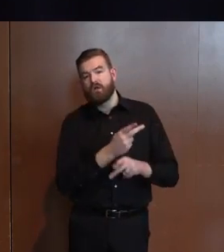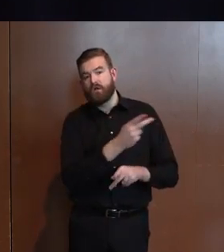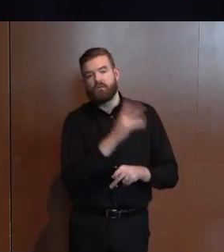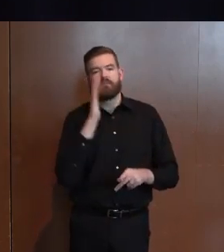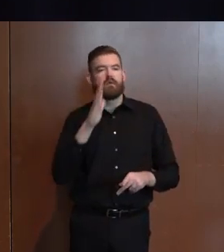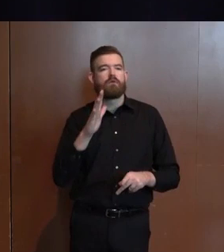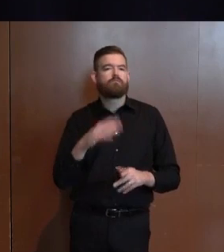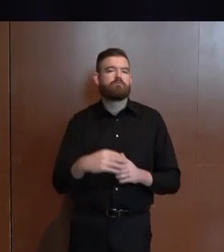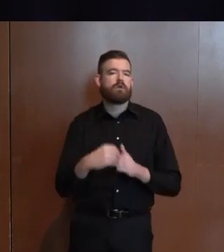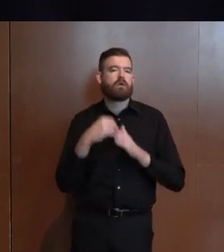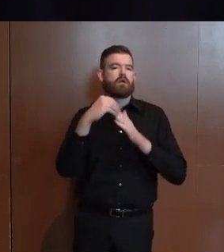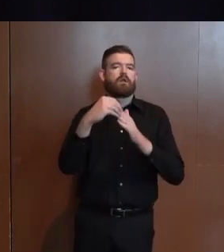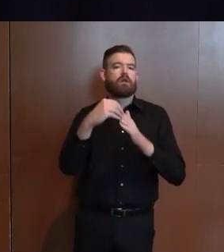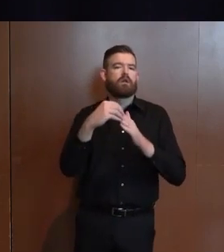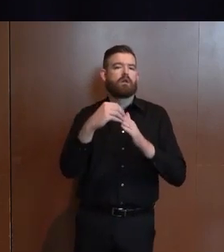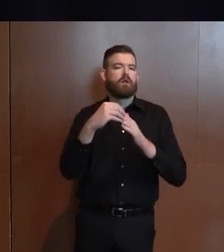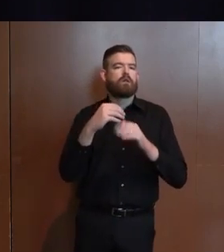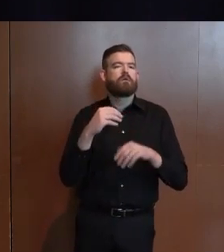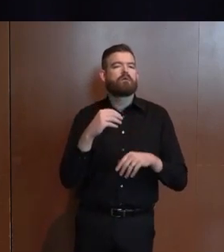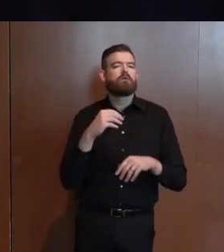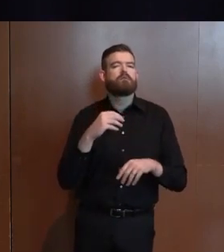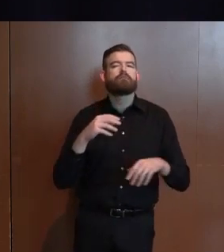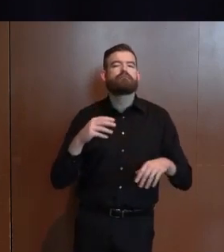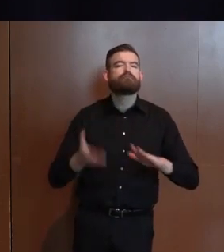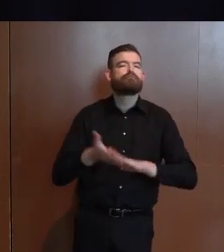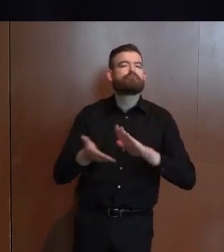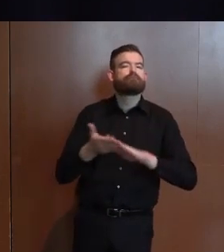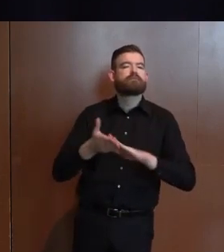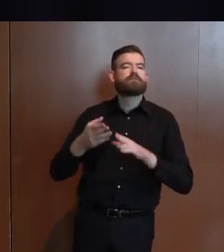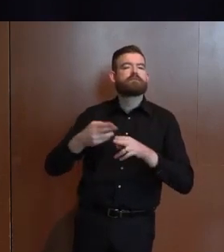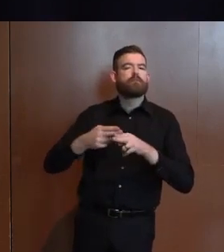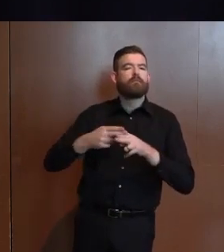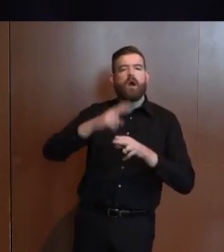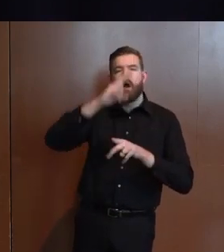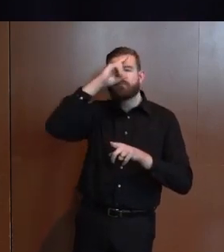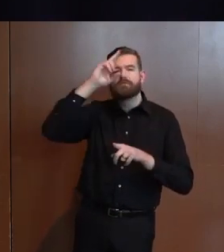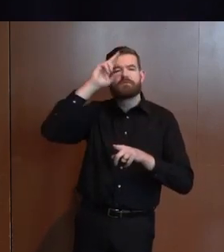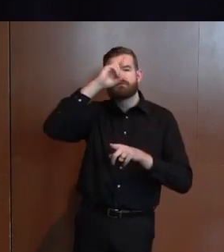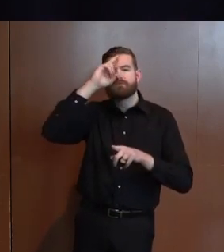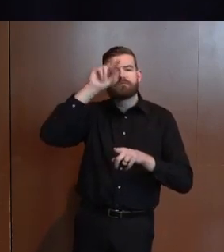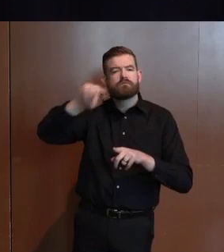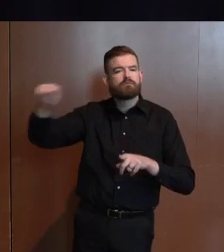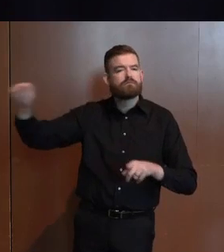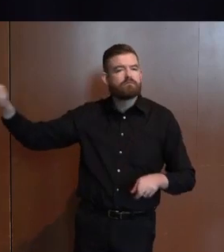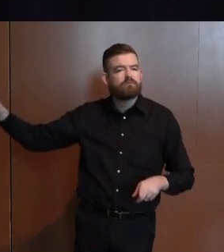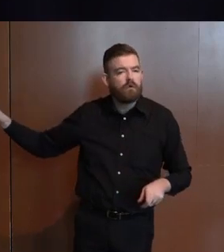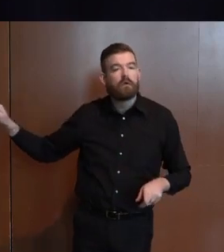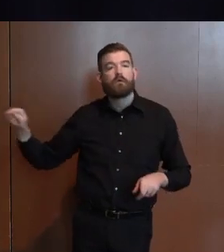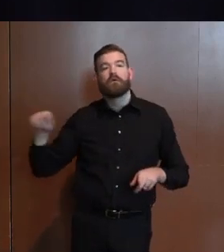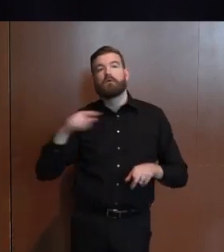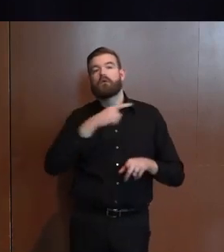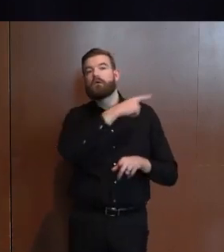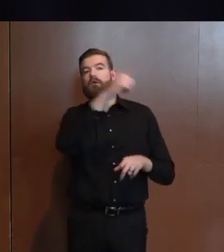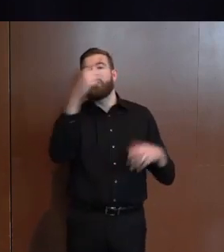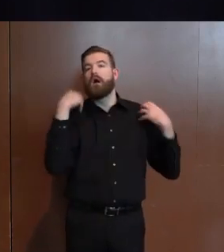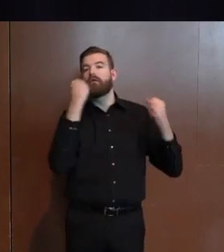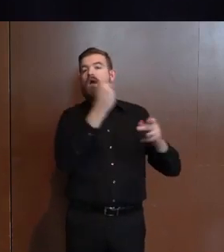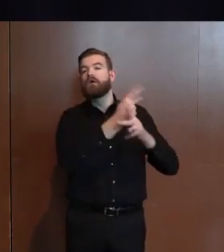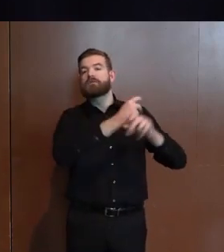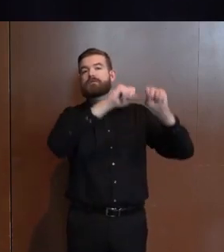site facilities. We cannot thank United Healthcare enough for sharing such outstanding professionals with